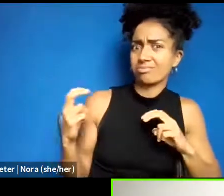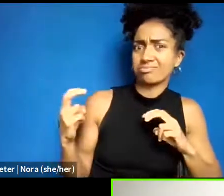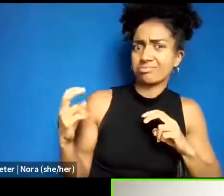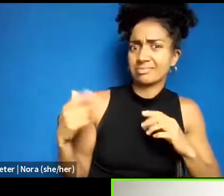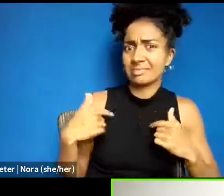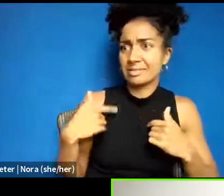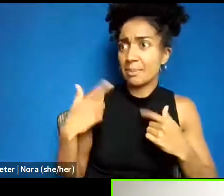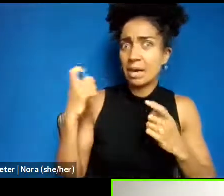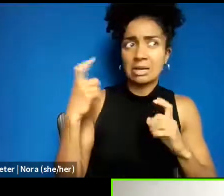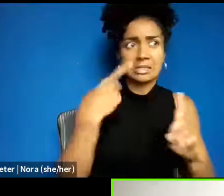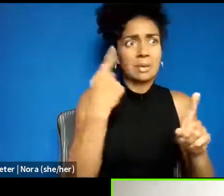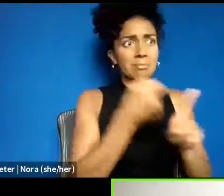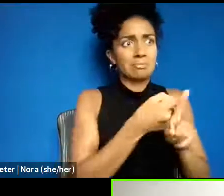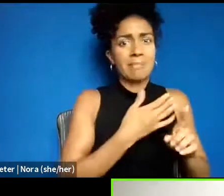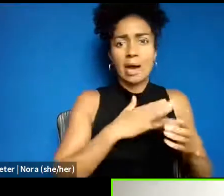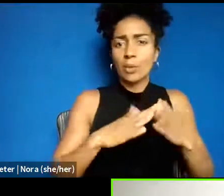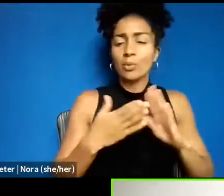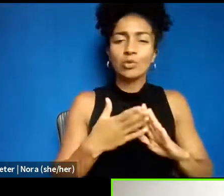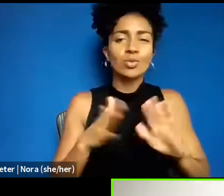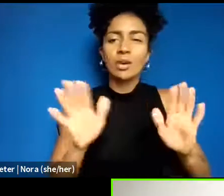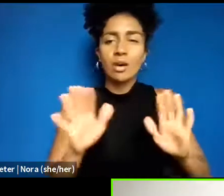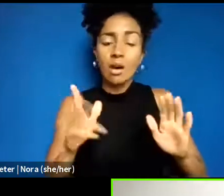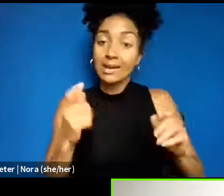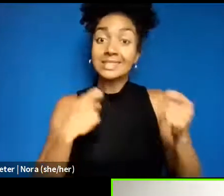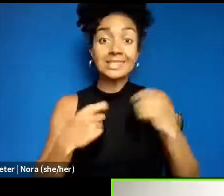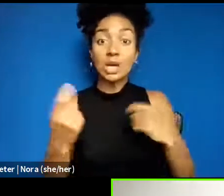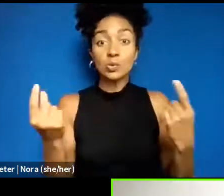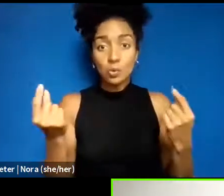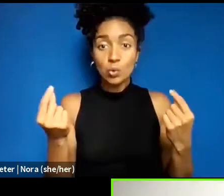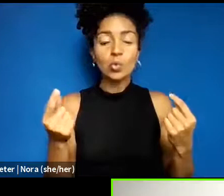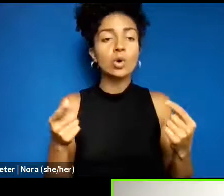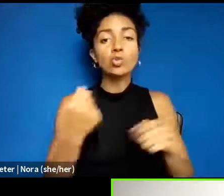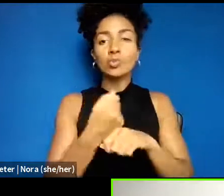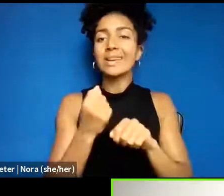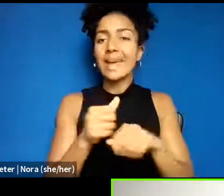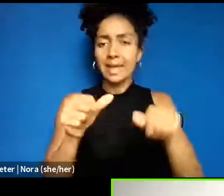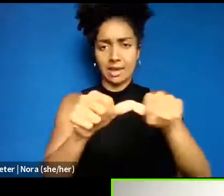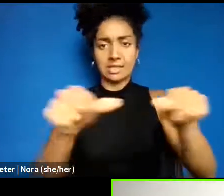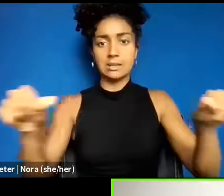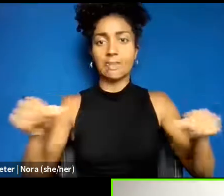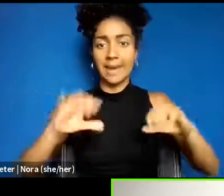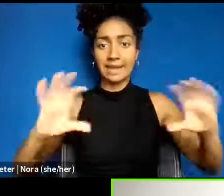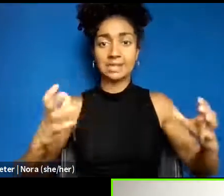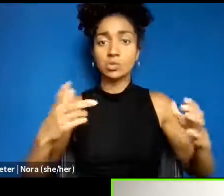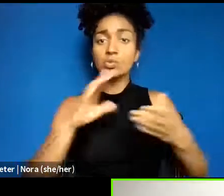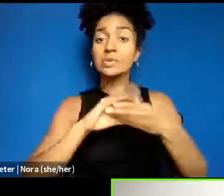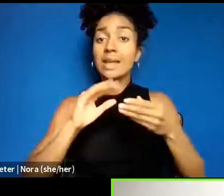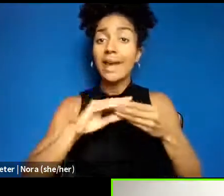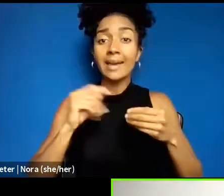that says, I know that a lot might be happening, and I want you to know that if you